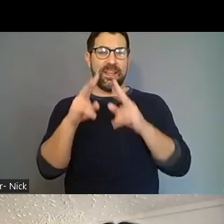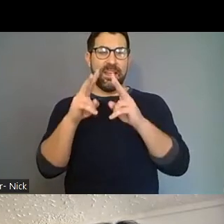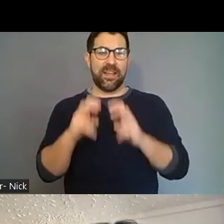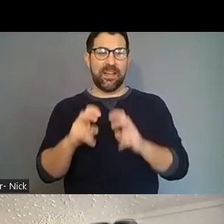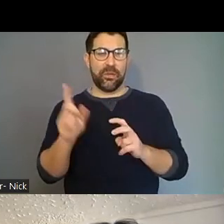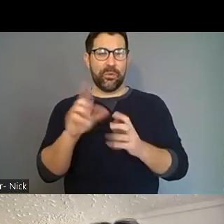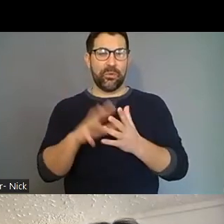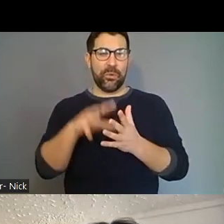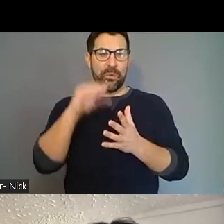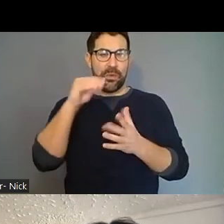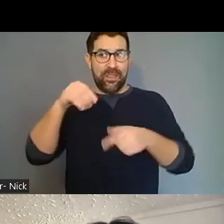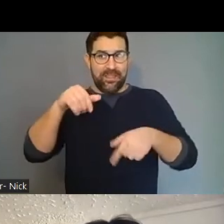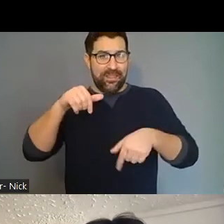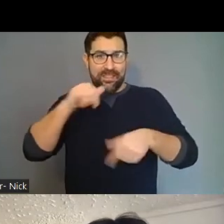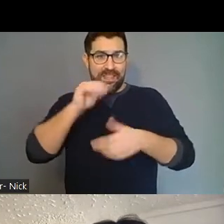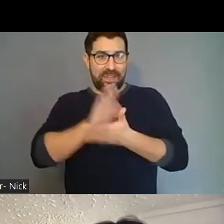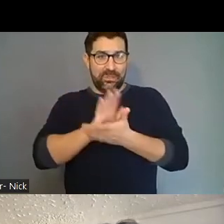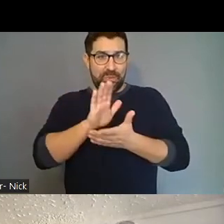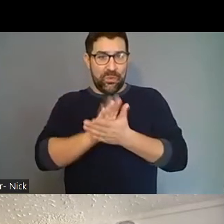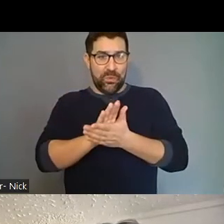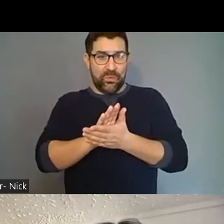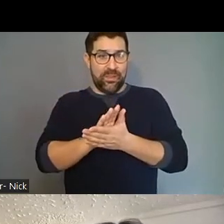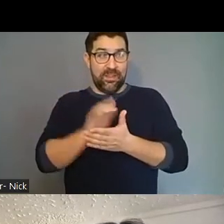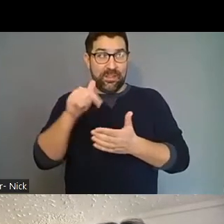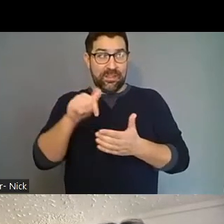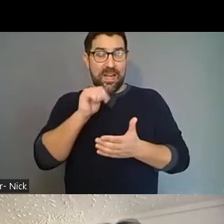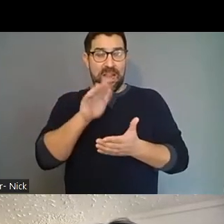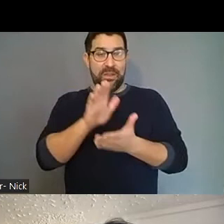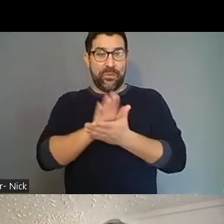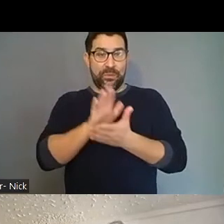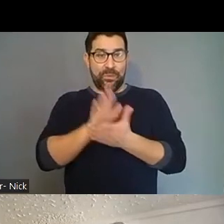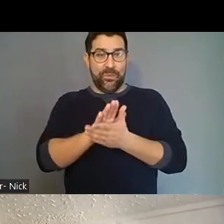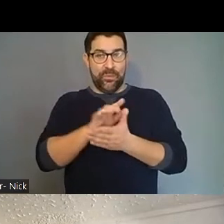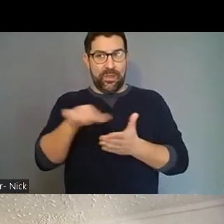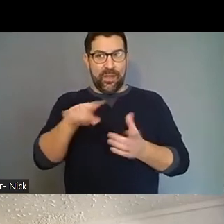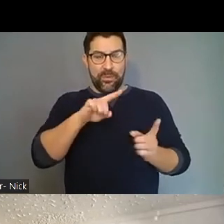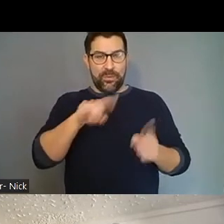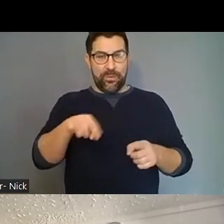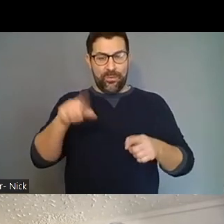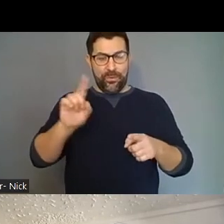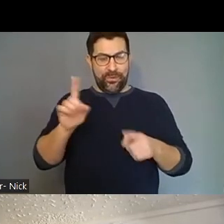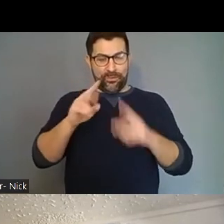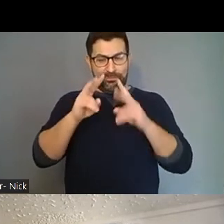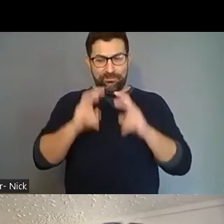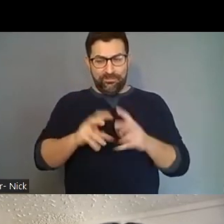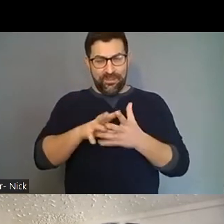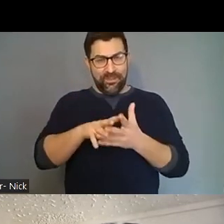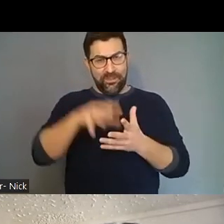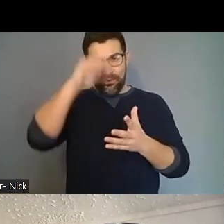because this ain't school. Like this is not the school that you are attending. Like, how are